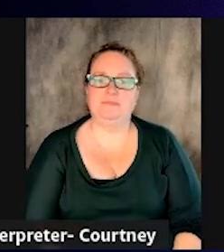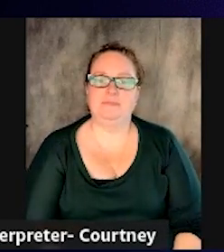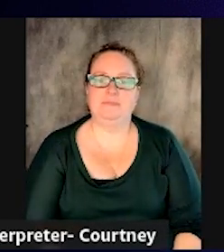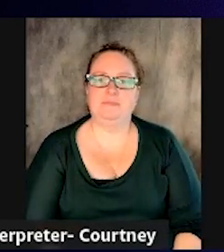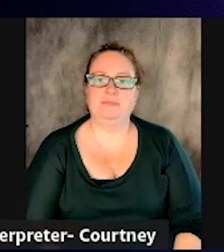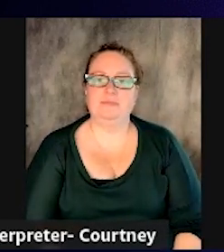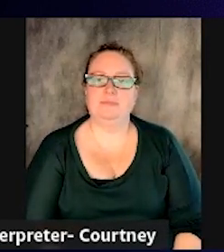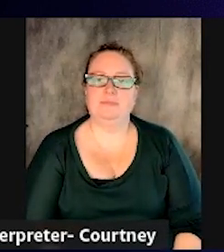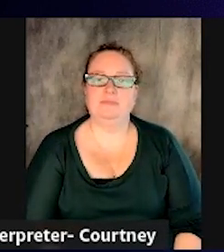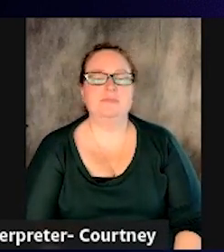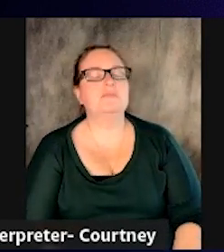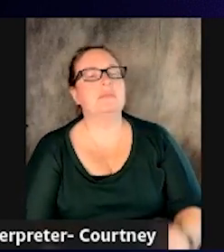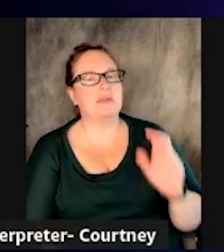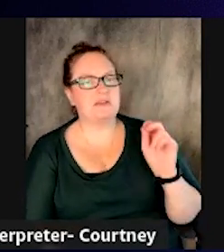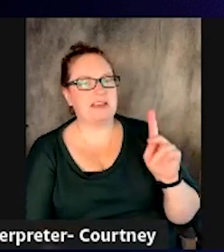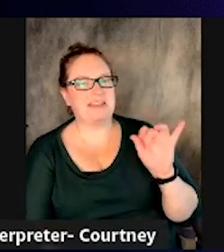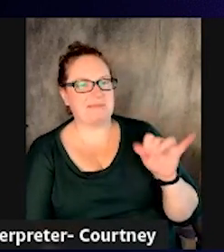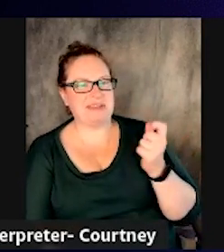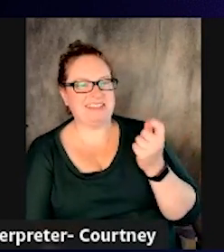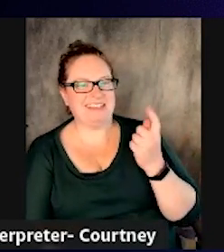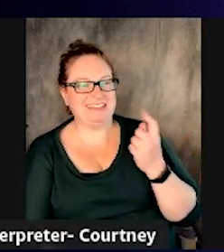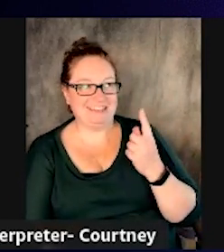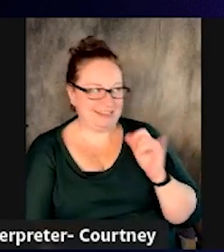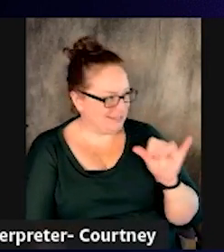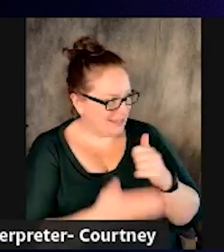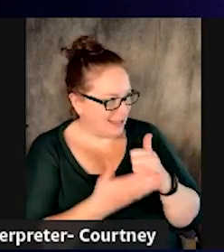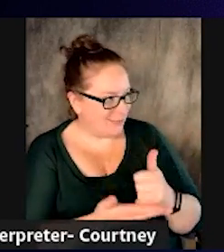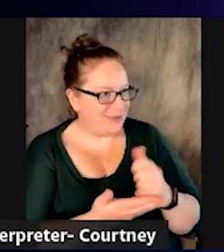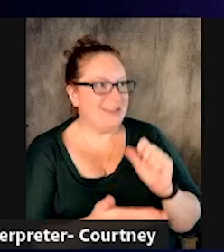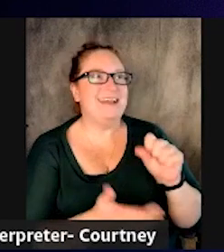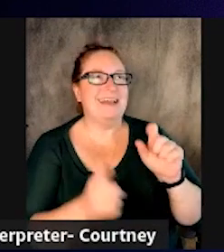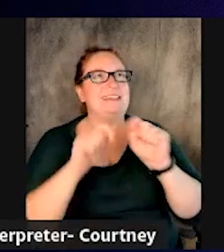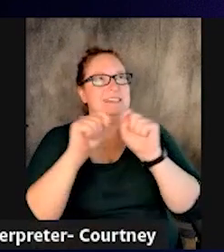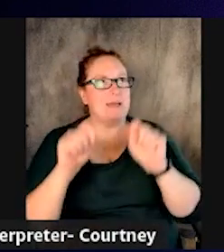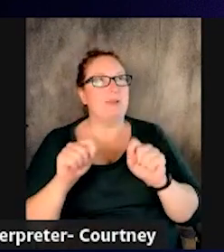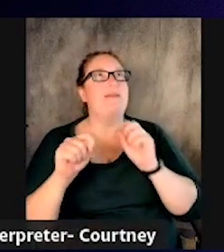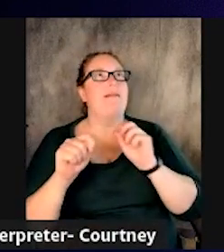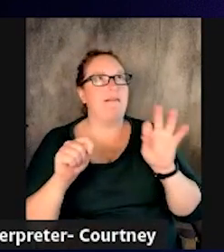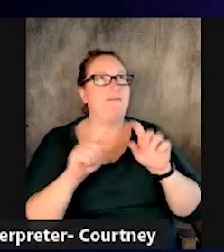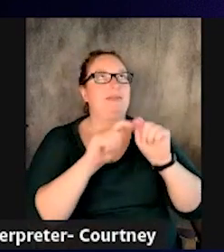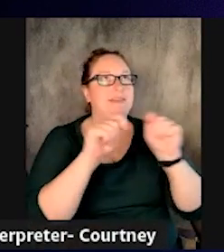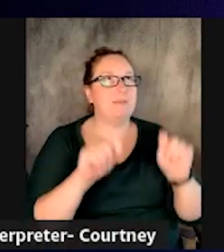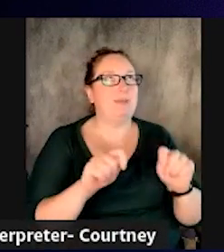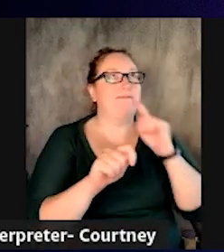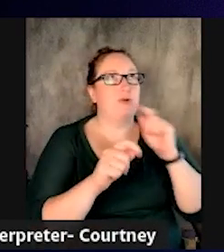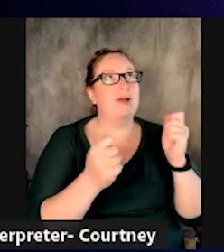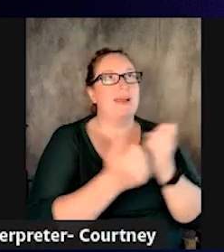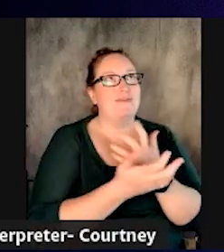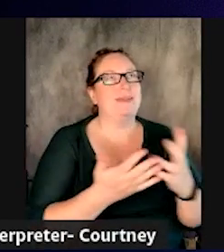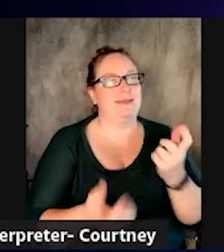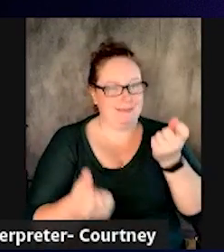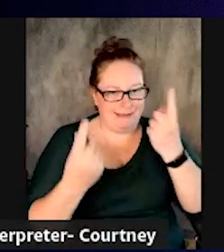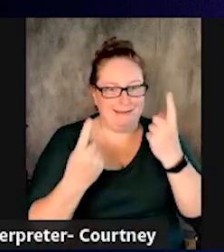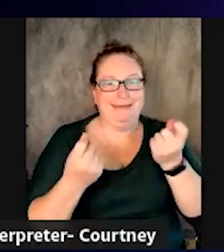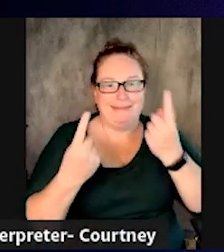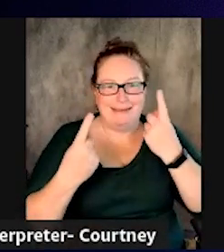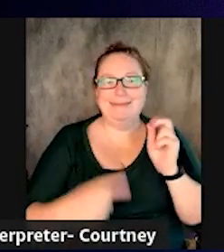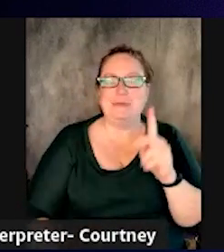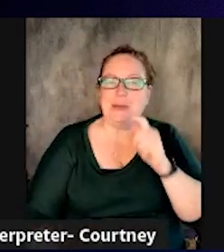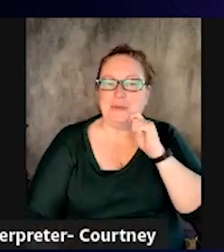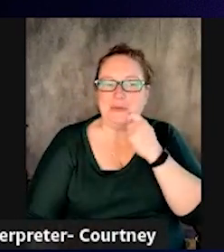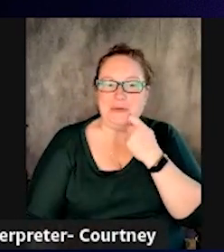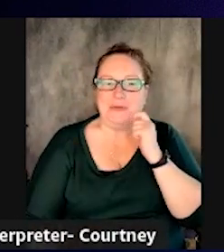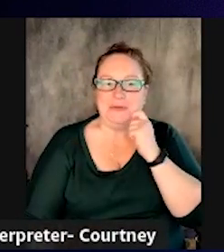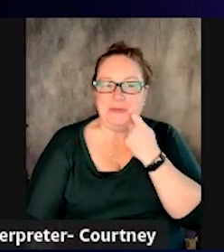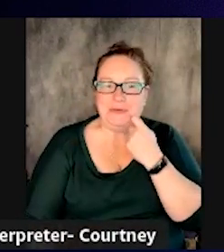Okay, that makes sense. Yeah, it makes sense. The template for everything. Got it. Yeah. Very cool. Very cool. And this